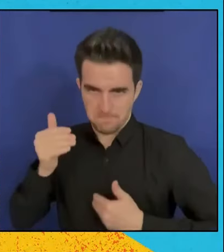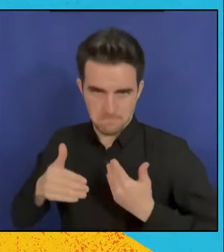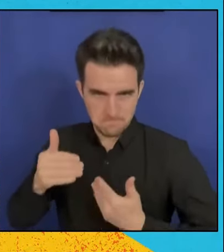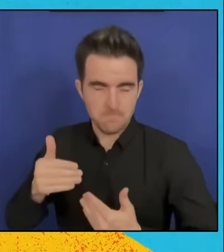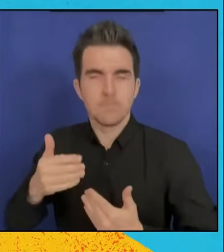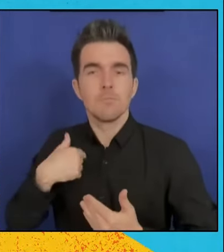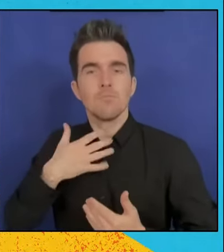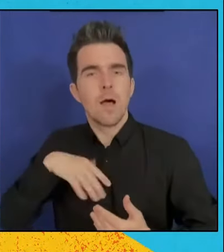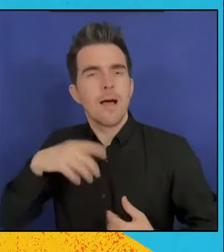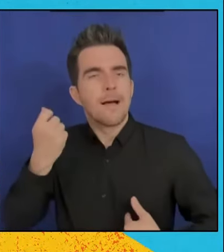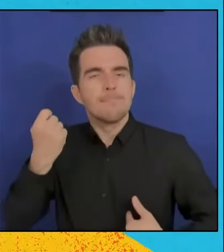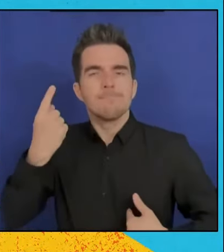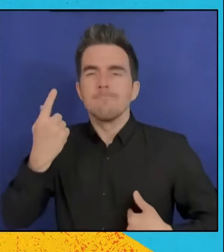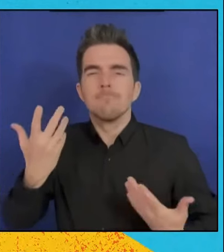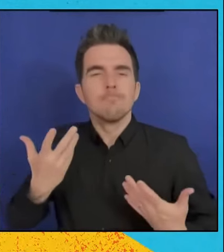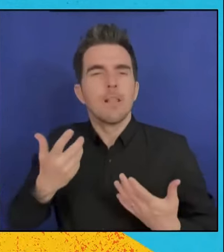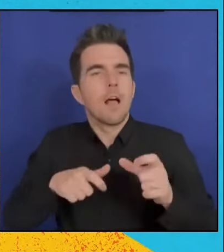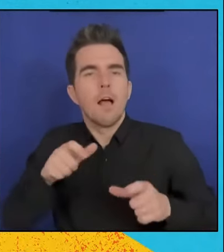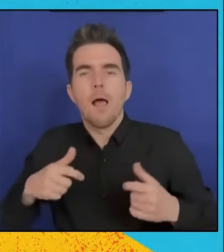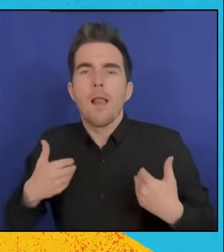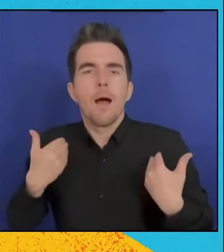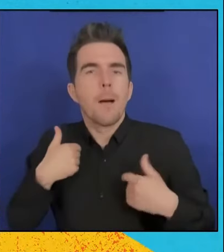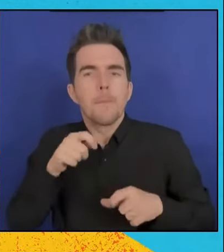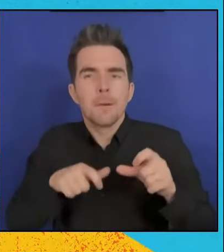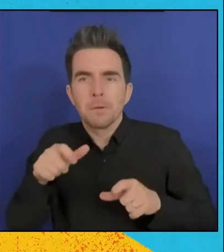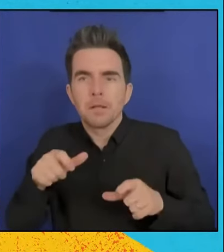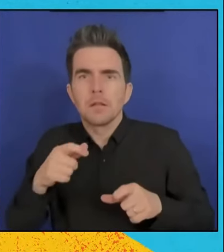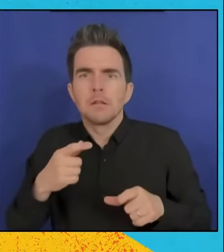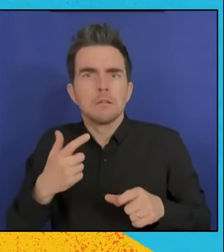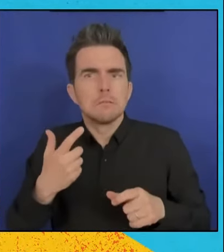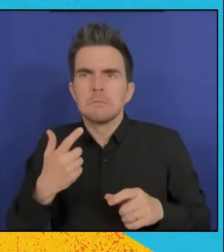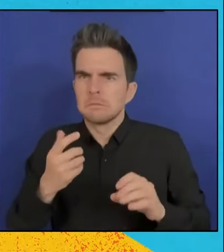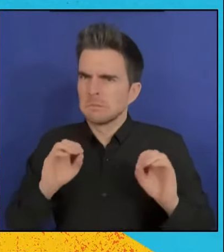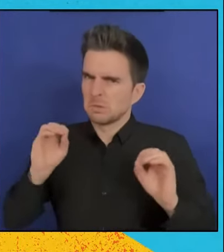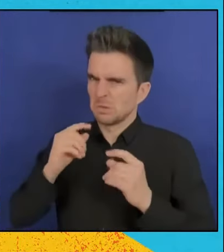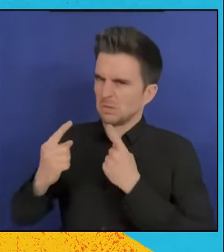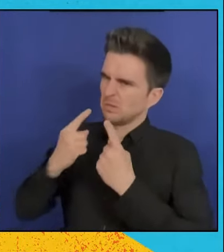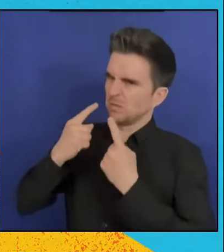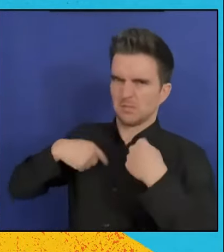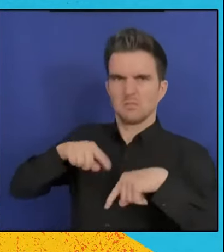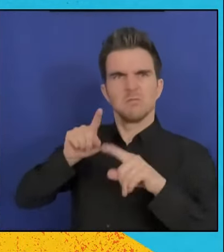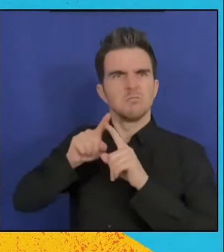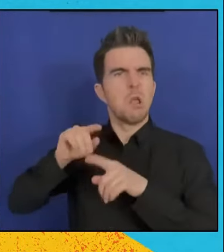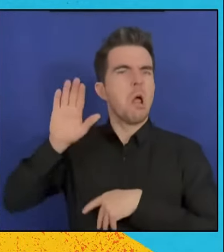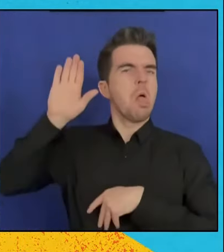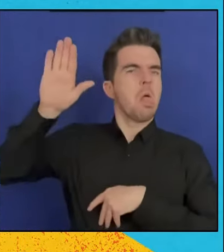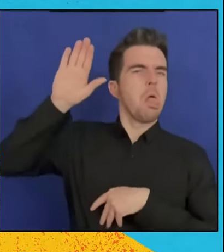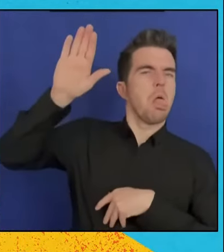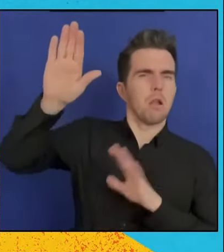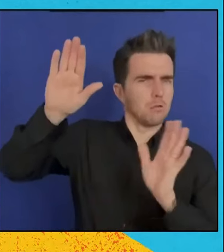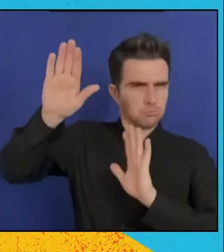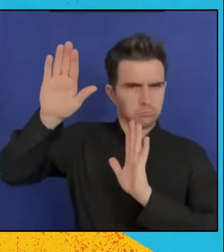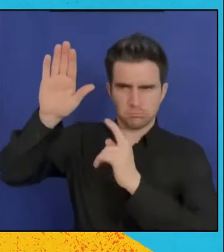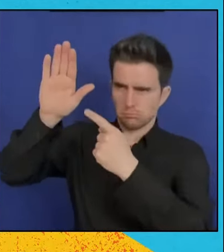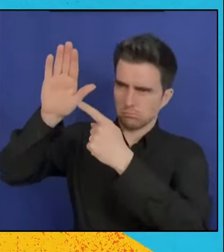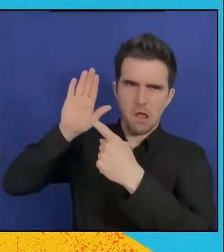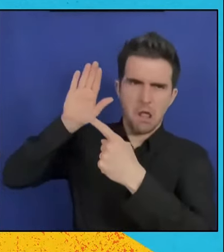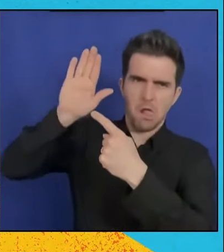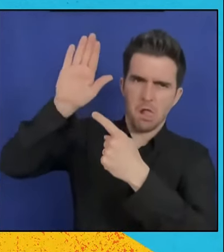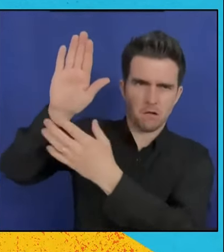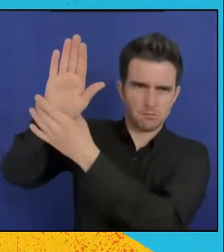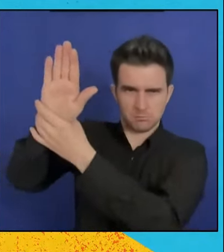as something hypothetical, but take us seriously. And if you do that, you begin to realize we're not tomorrow's leaders, we're actually